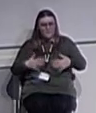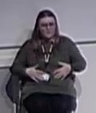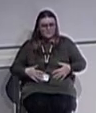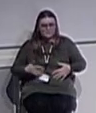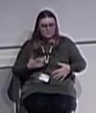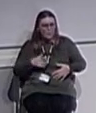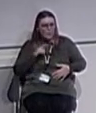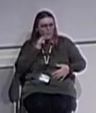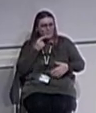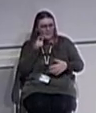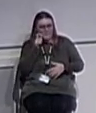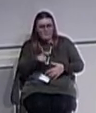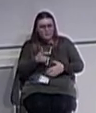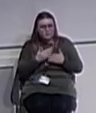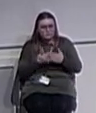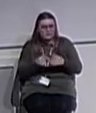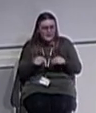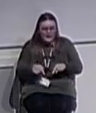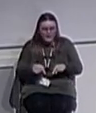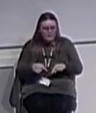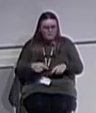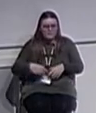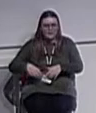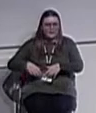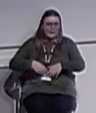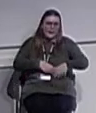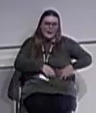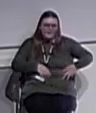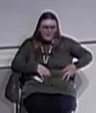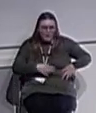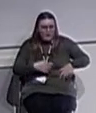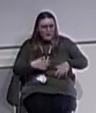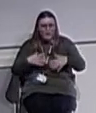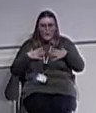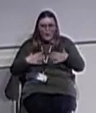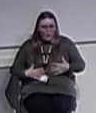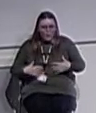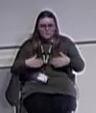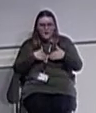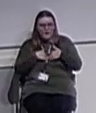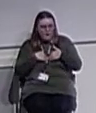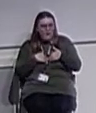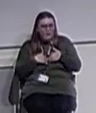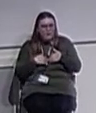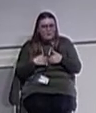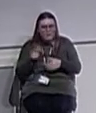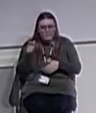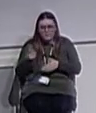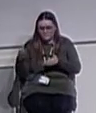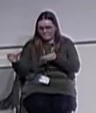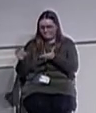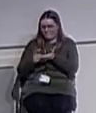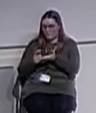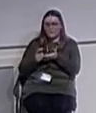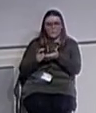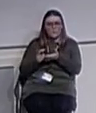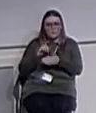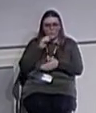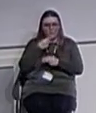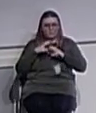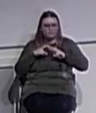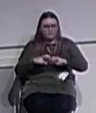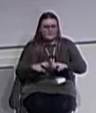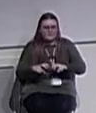liver, the pancreas, the lungs, the heart. There will be somebody here who's got money in and is researching it, which adds